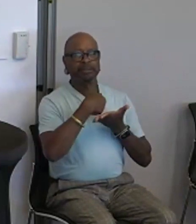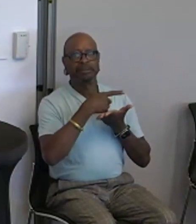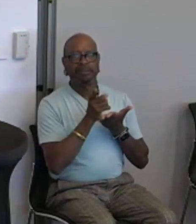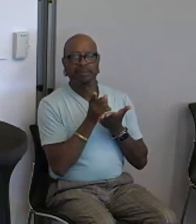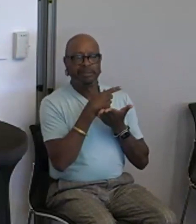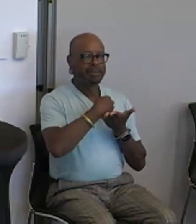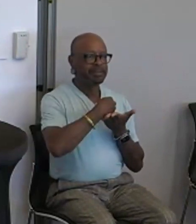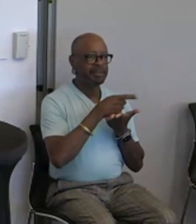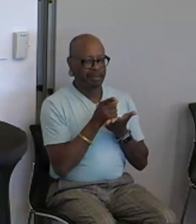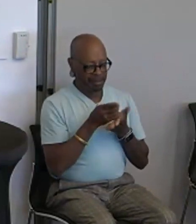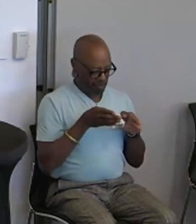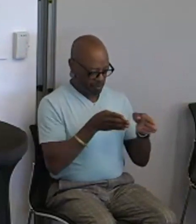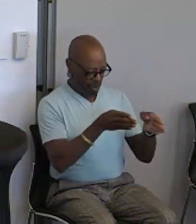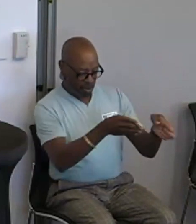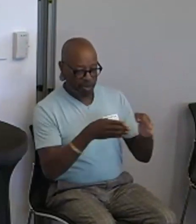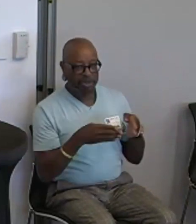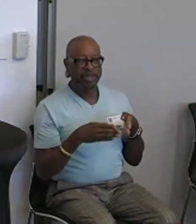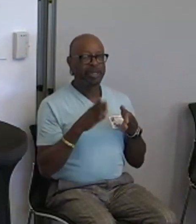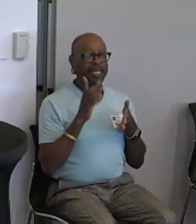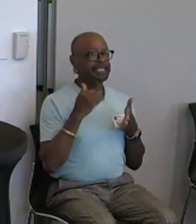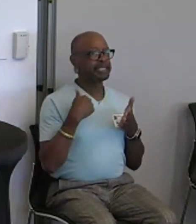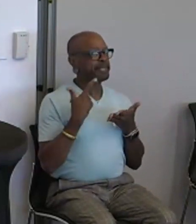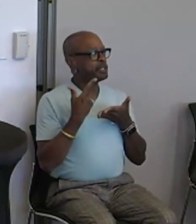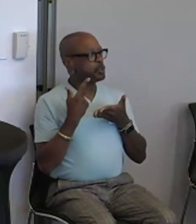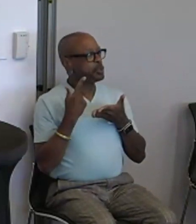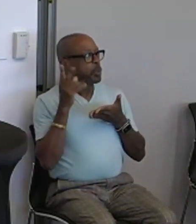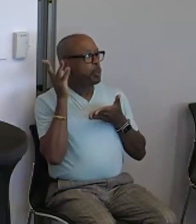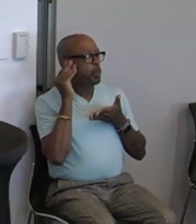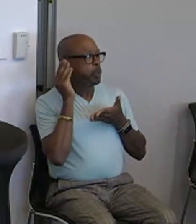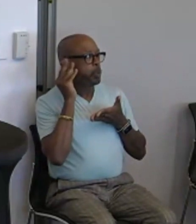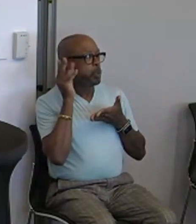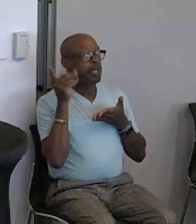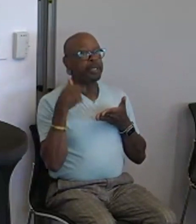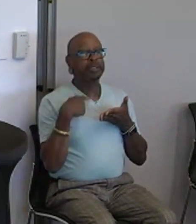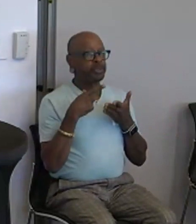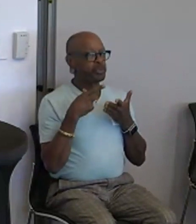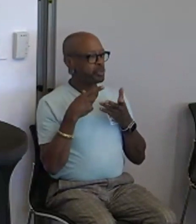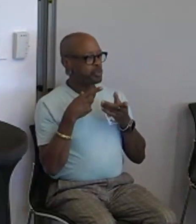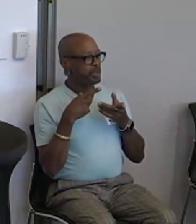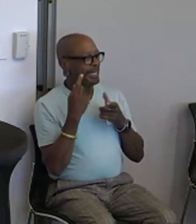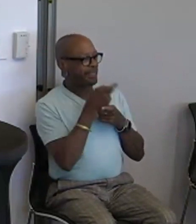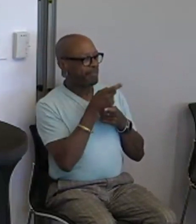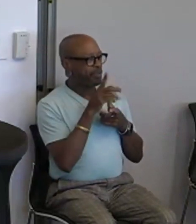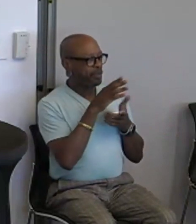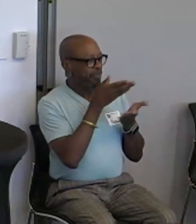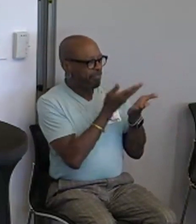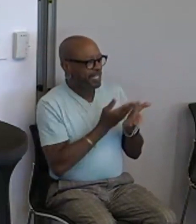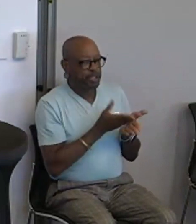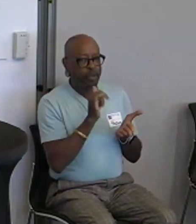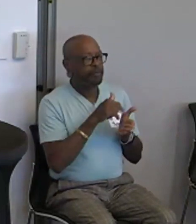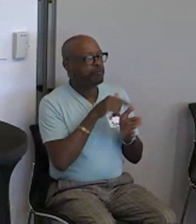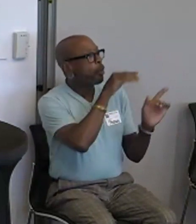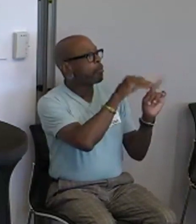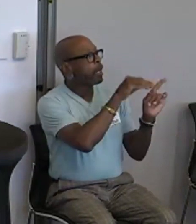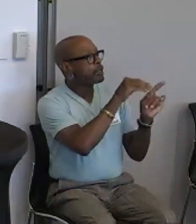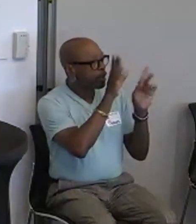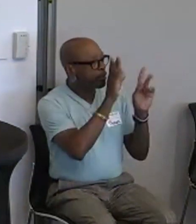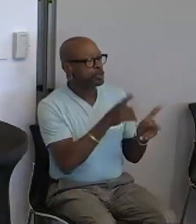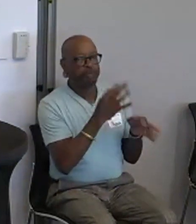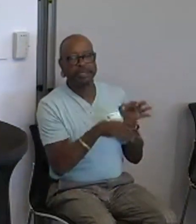and be a whisper in your ear to fill in some knowledge gaps so that you don't have to go bother a person for every little